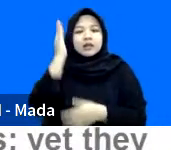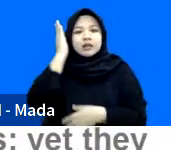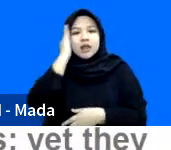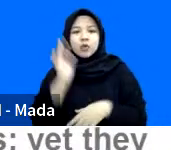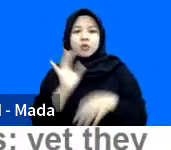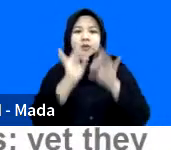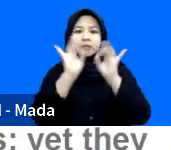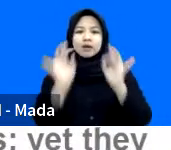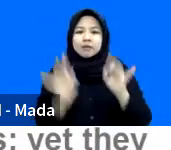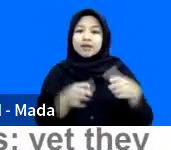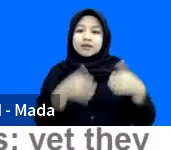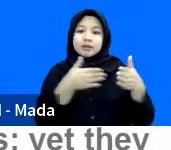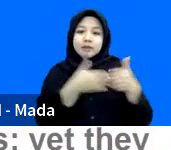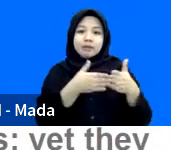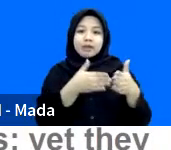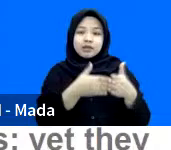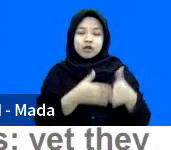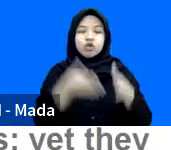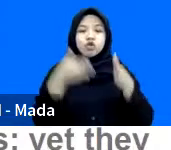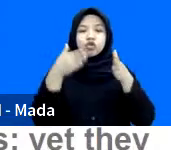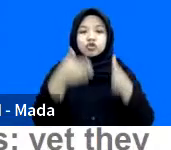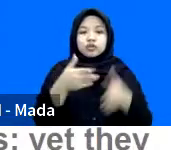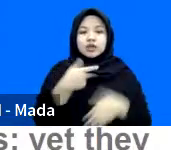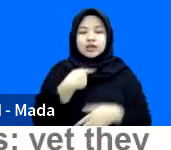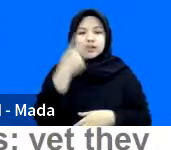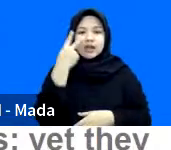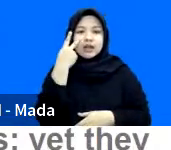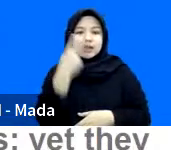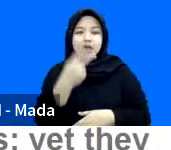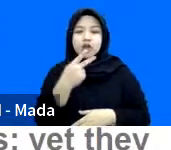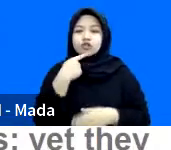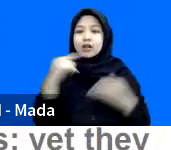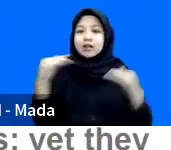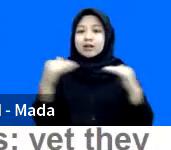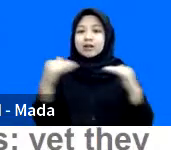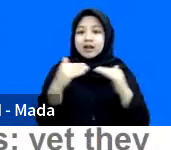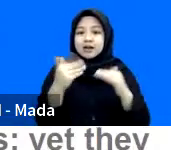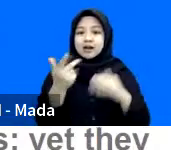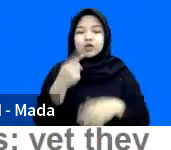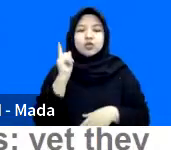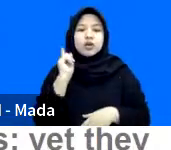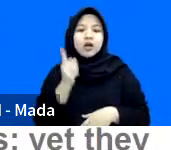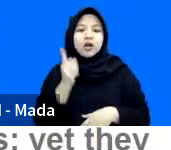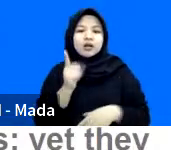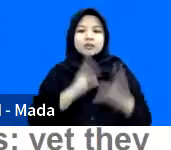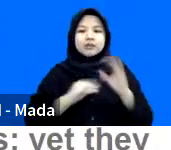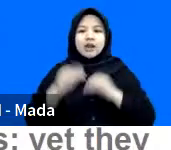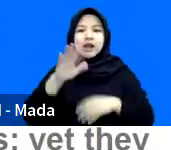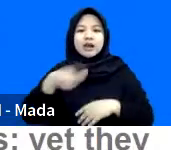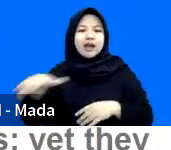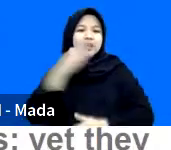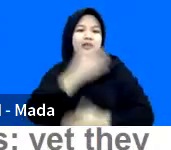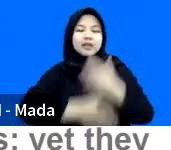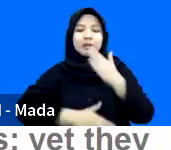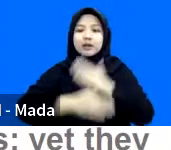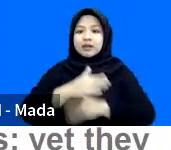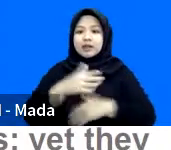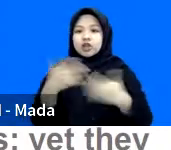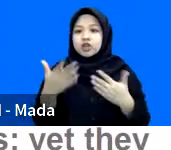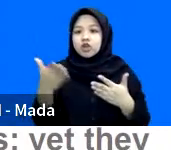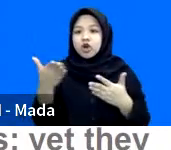looking at equity, of course, looking at children with disabilities and the unequal access that they have had to digital